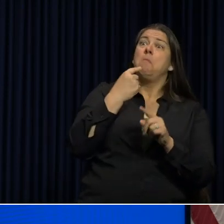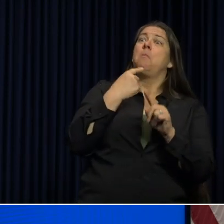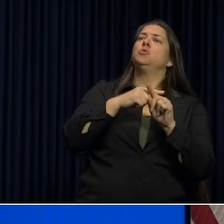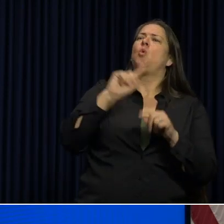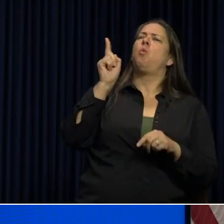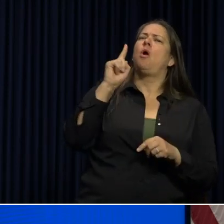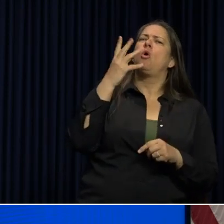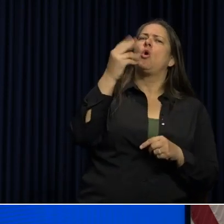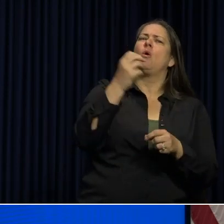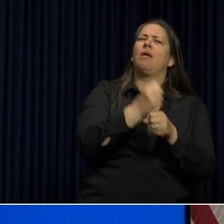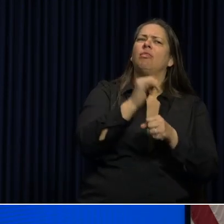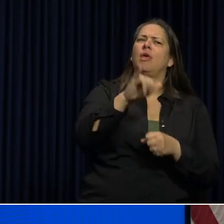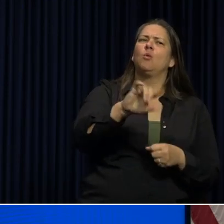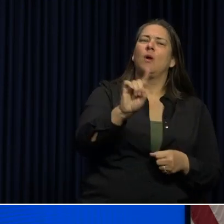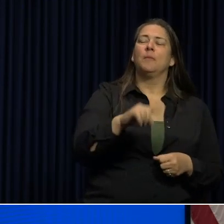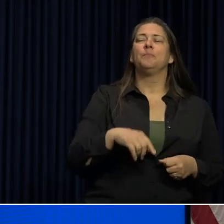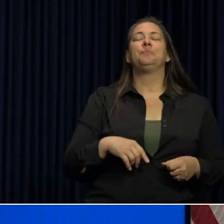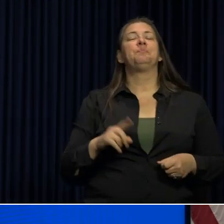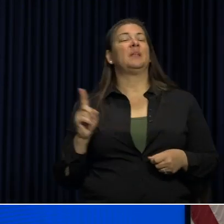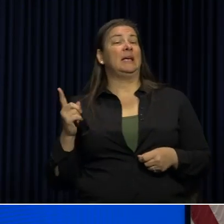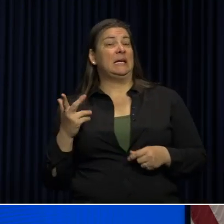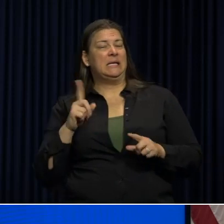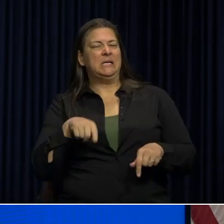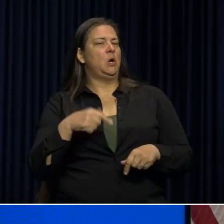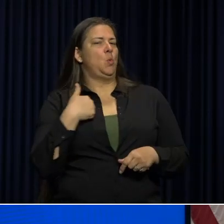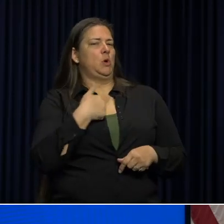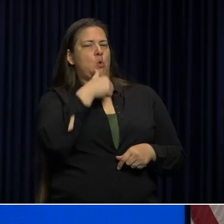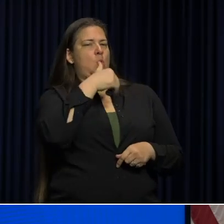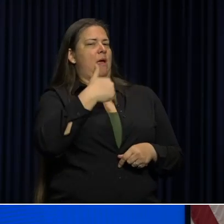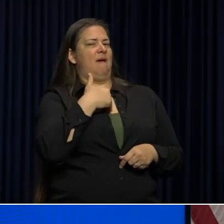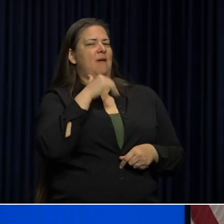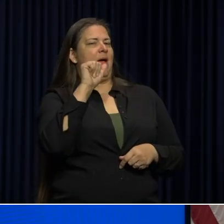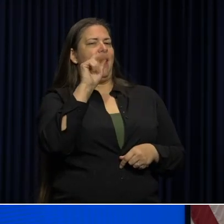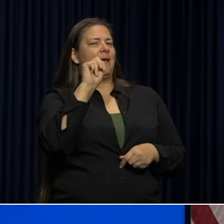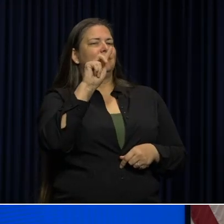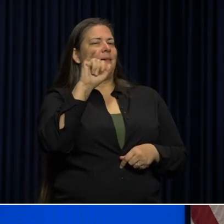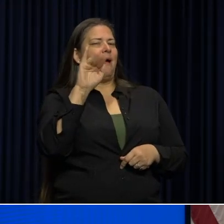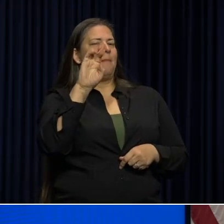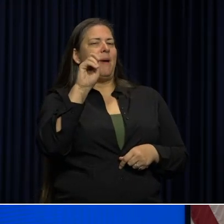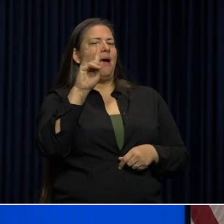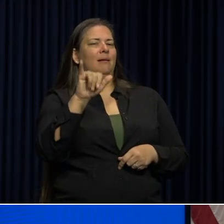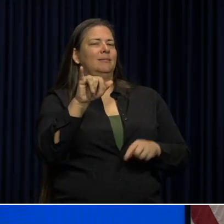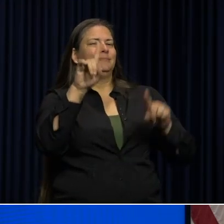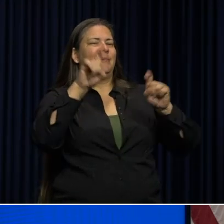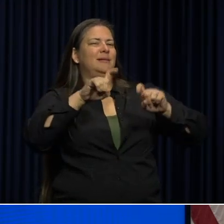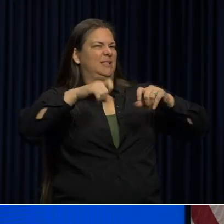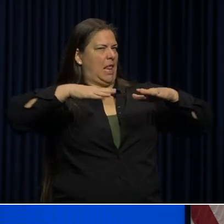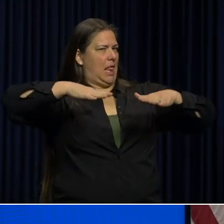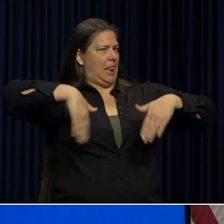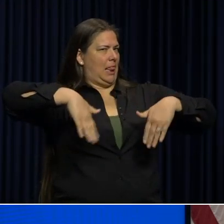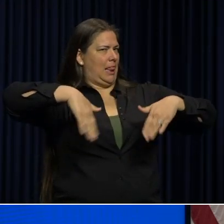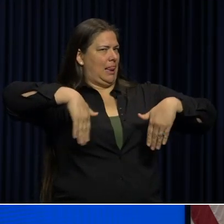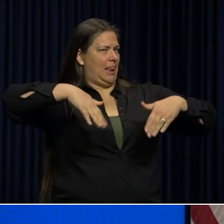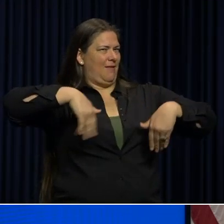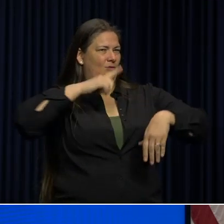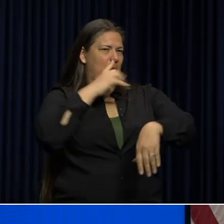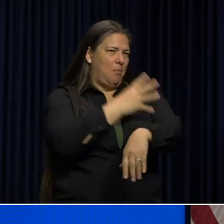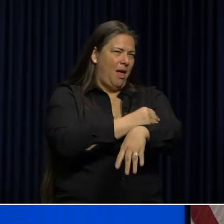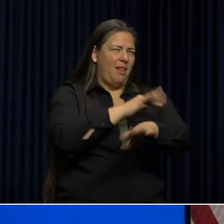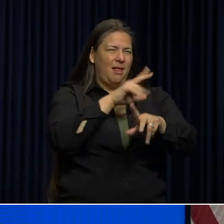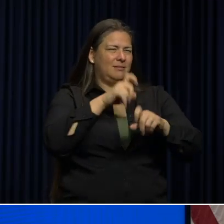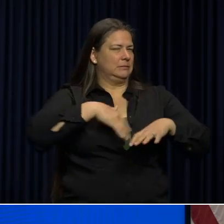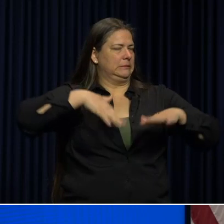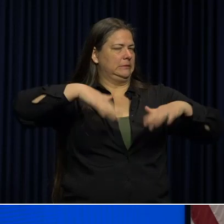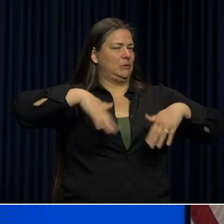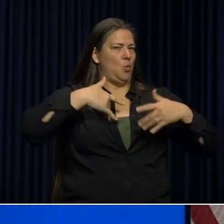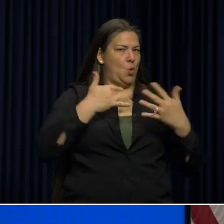can? I don't think we have widespread antibody testing that is available now. We are still waiting primarily on the institutions that